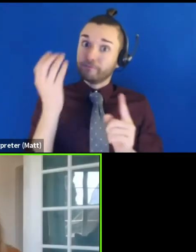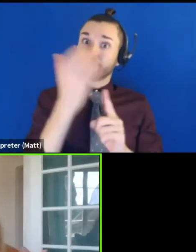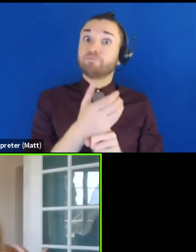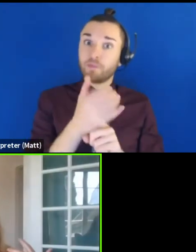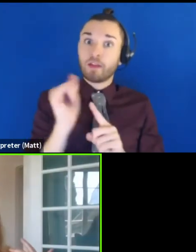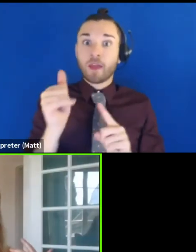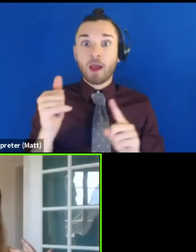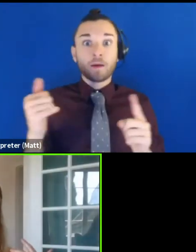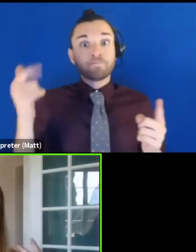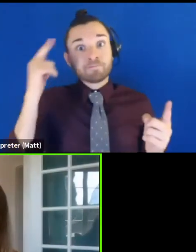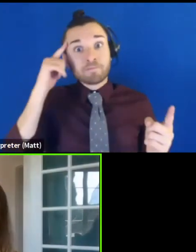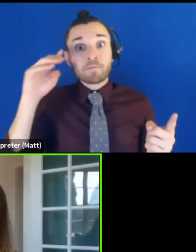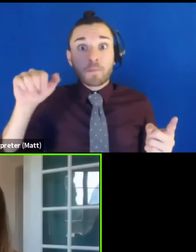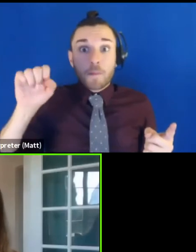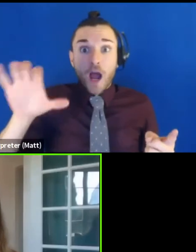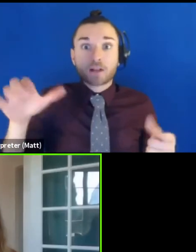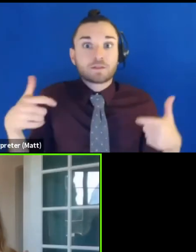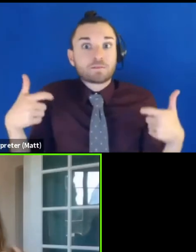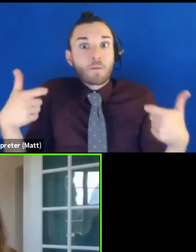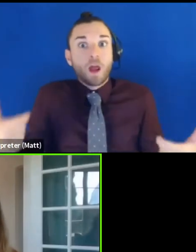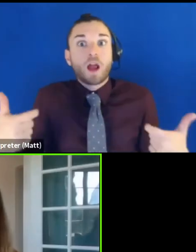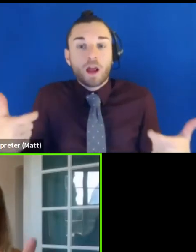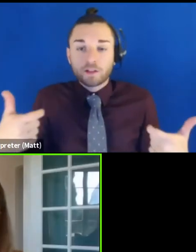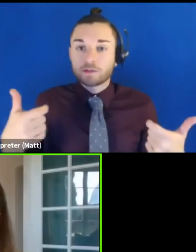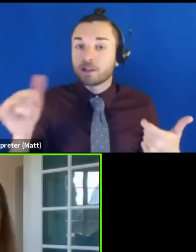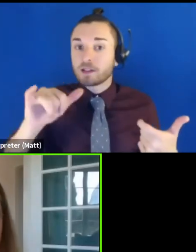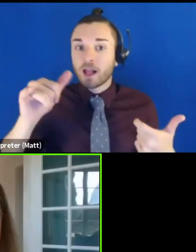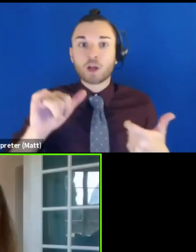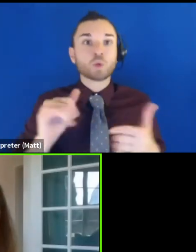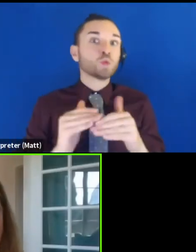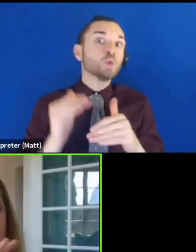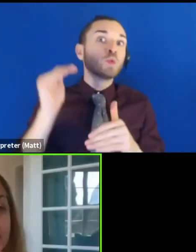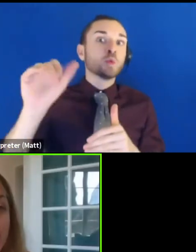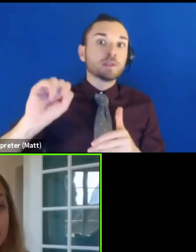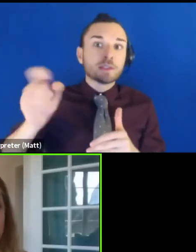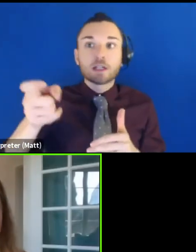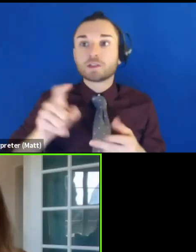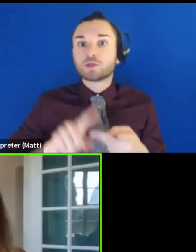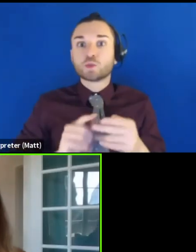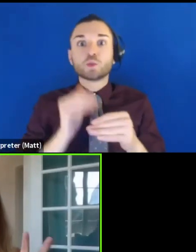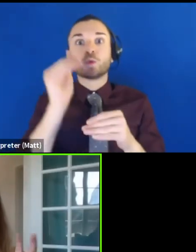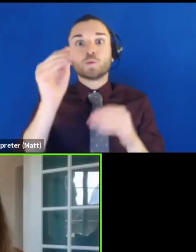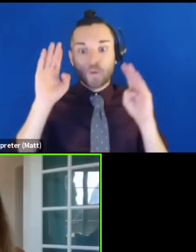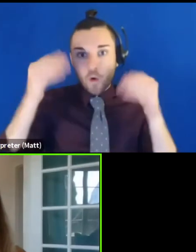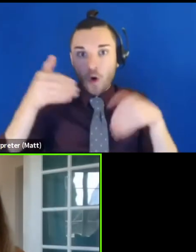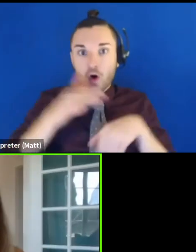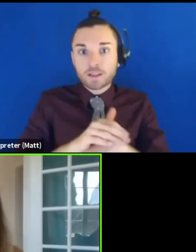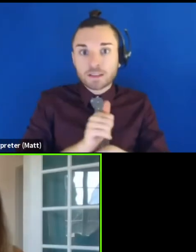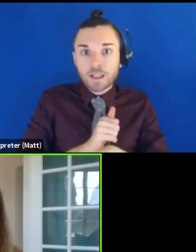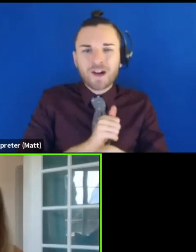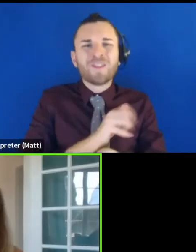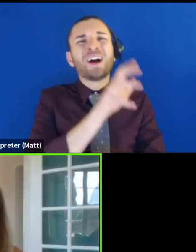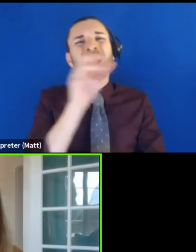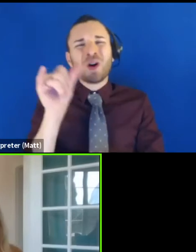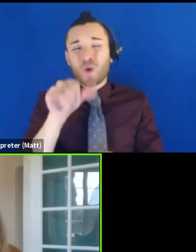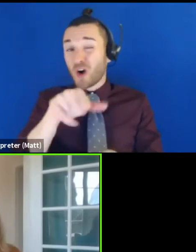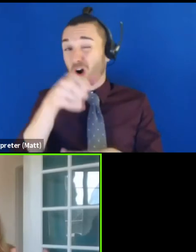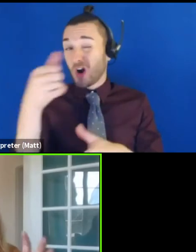masculinity, such as self-absorption, such as oversex. And the masculinity thing, I want to talk to you about this new stereotype I